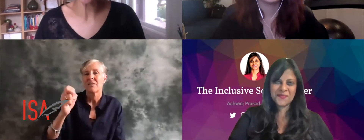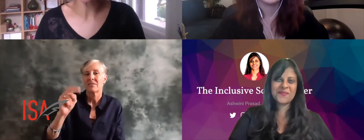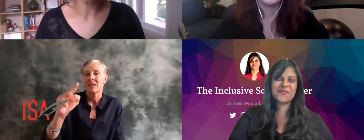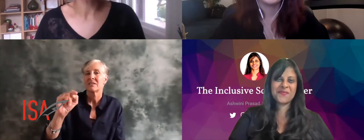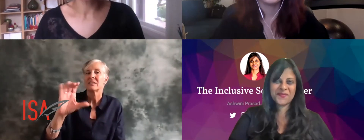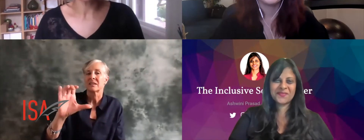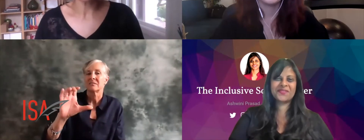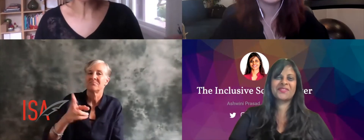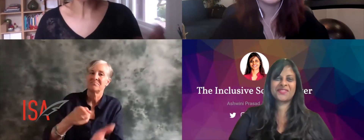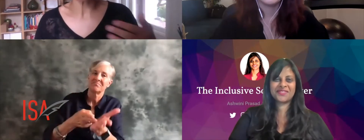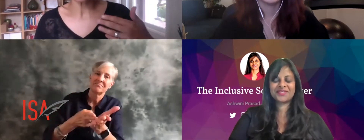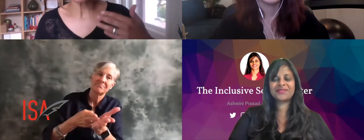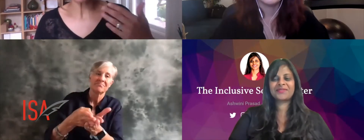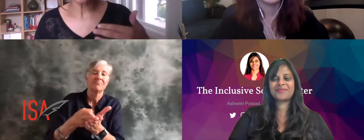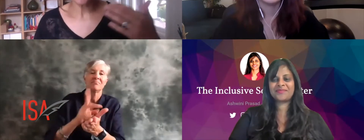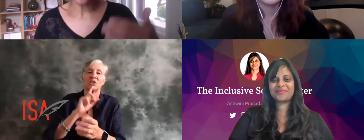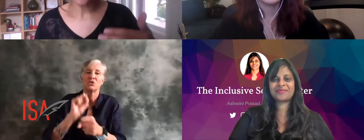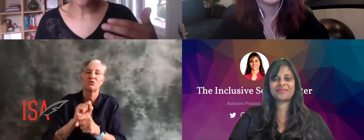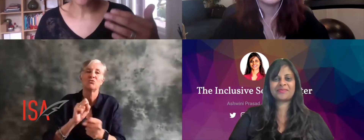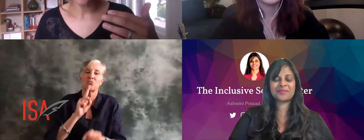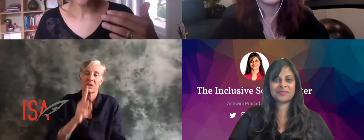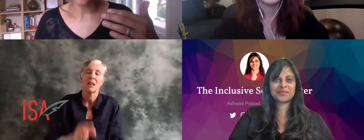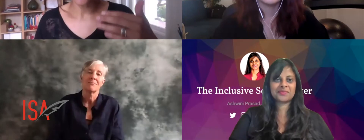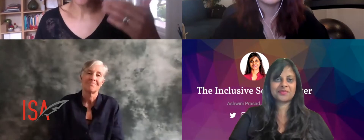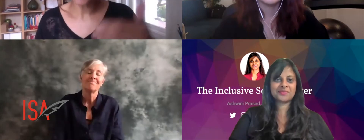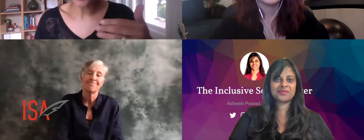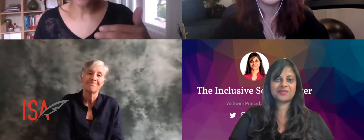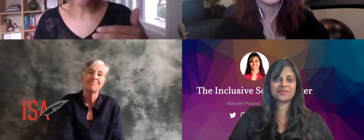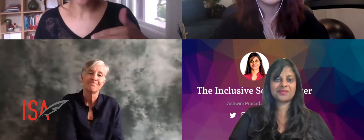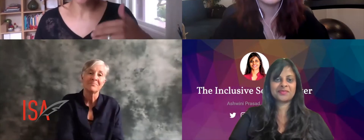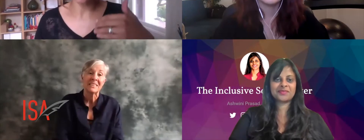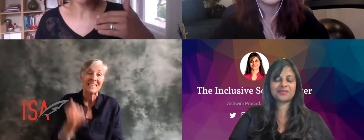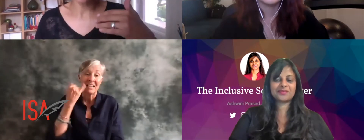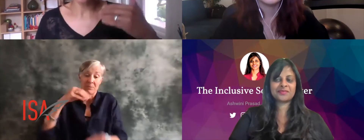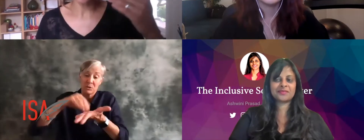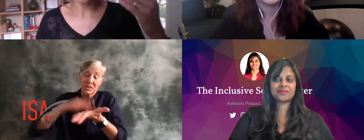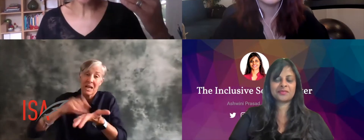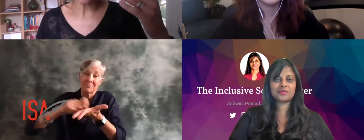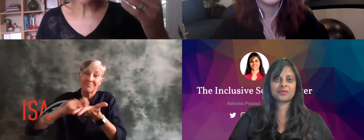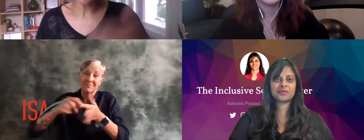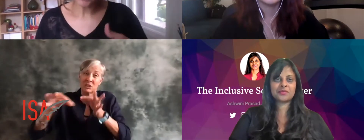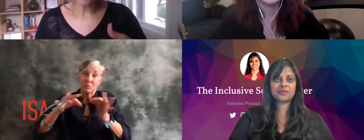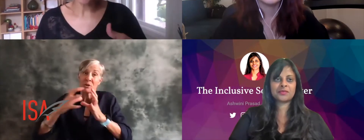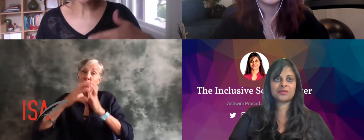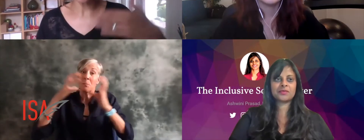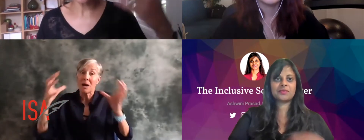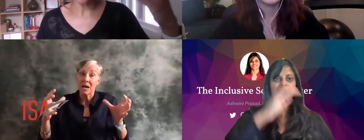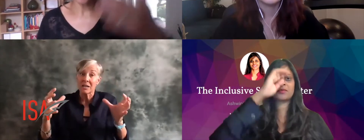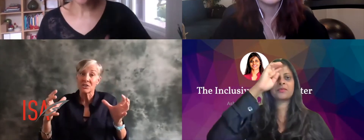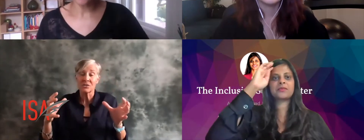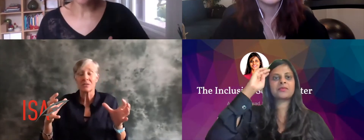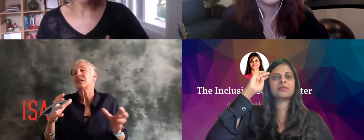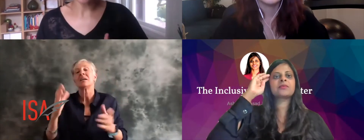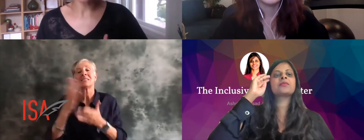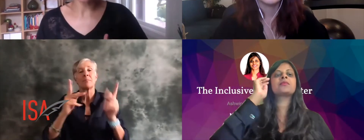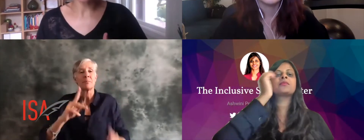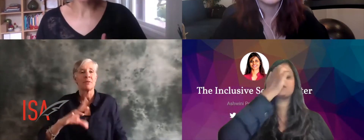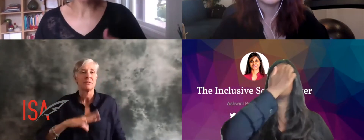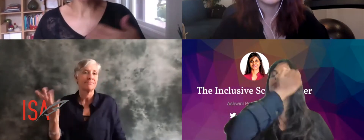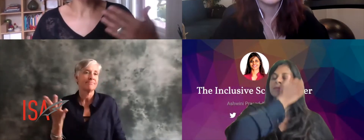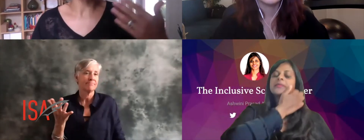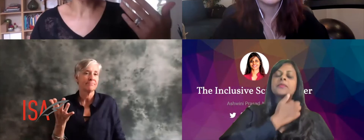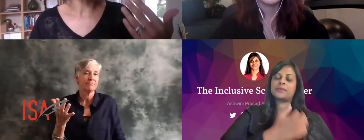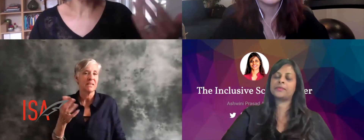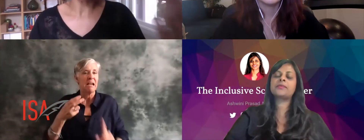is what I'm saying. By putting in too much up front, you are being a little bit off-putting because you're shutting down